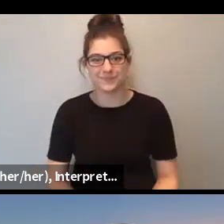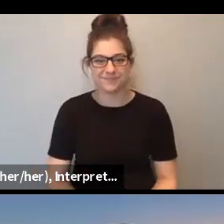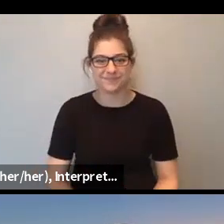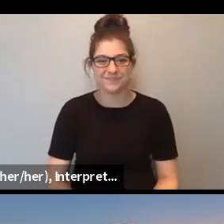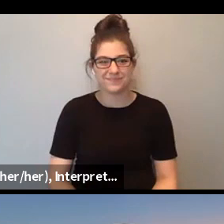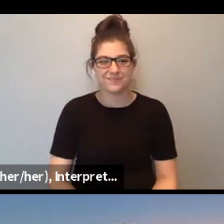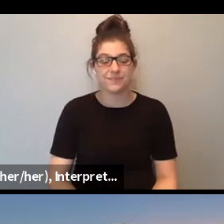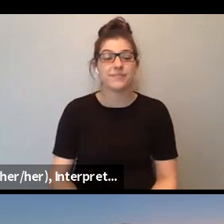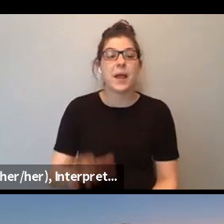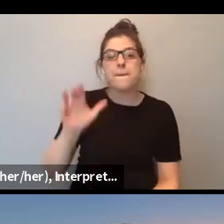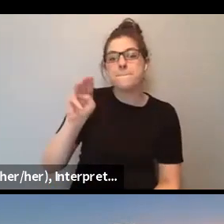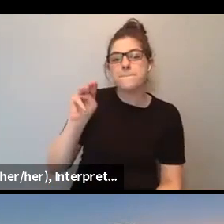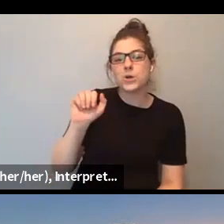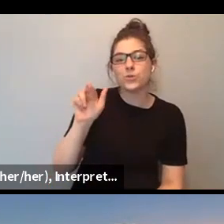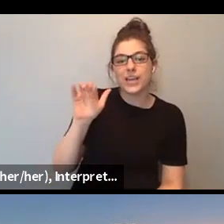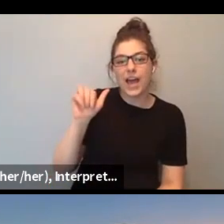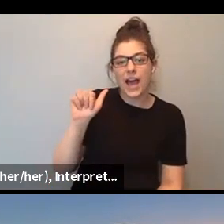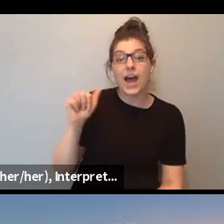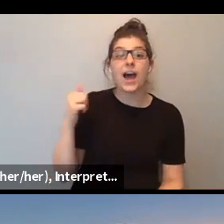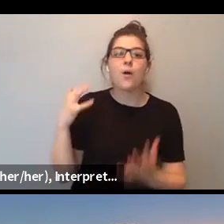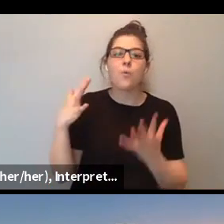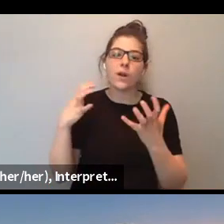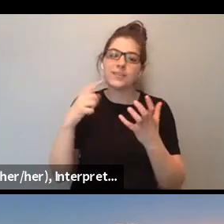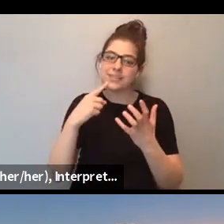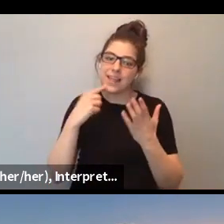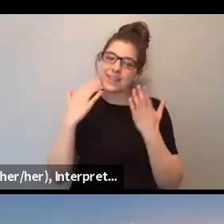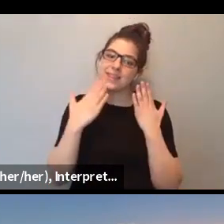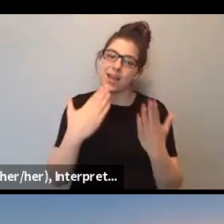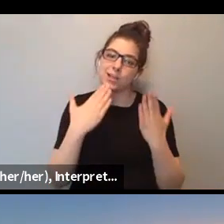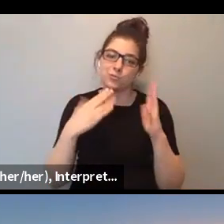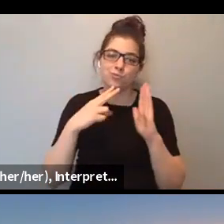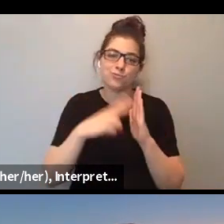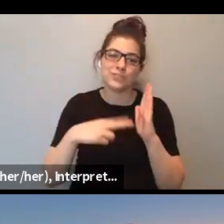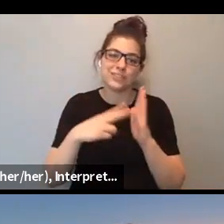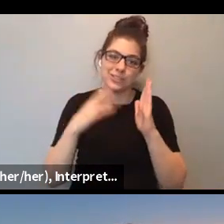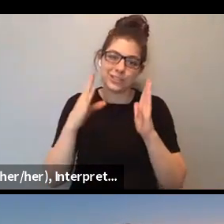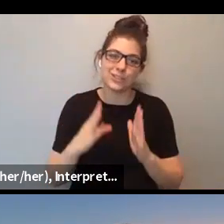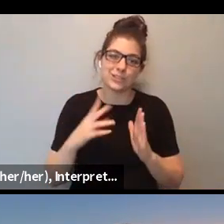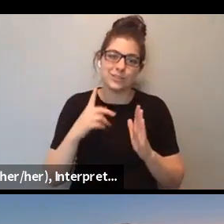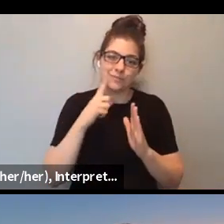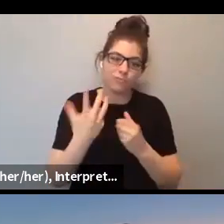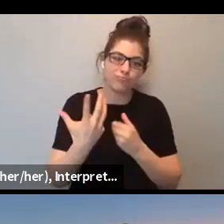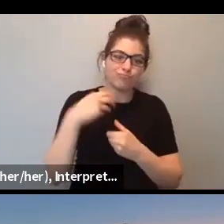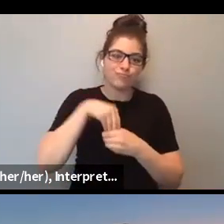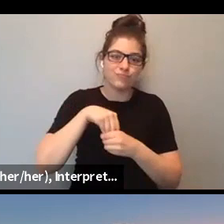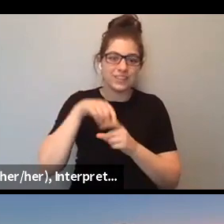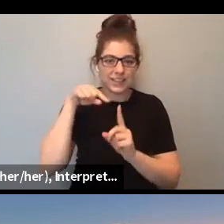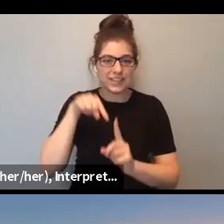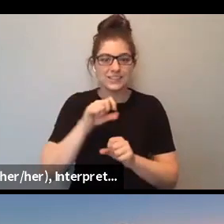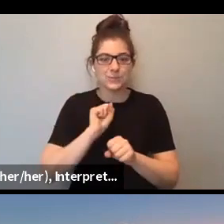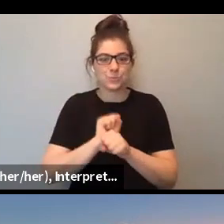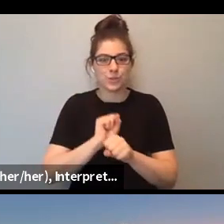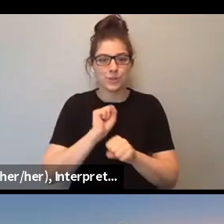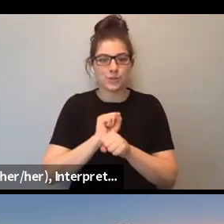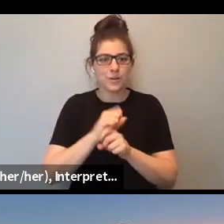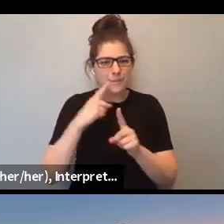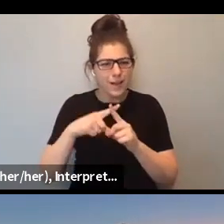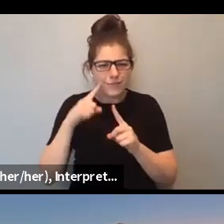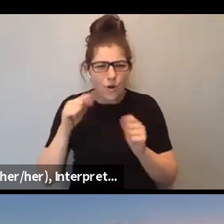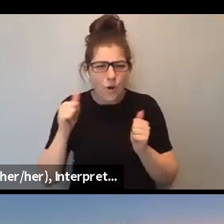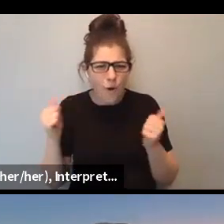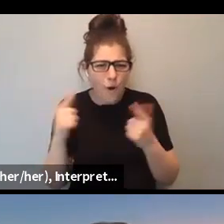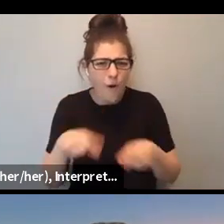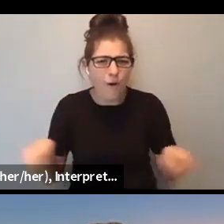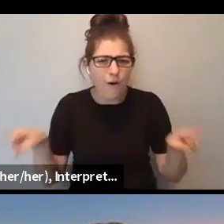I want to say thank you so much, readers, for contending with this work. And also for all of us, those of you